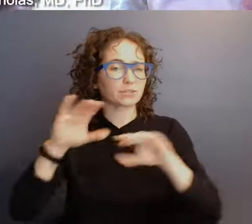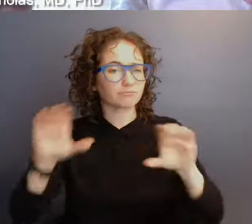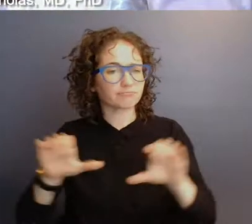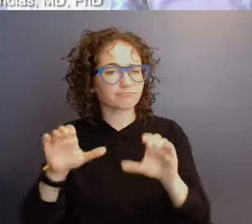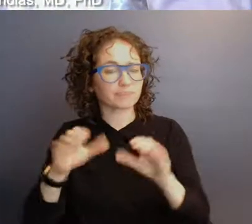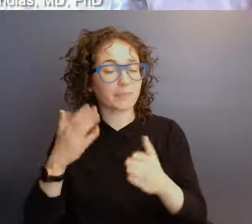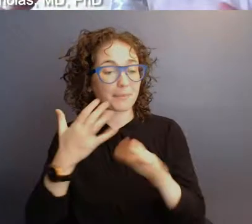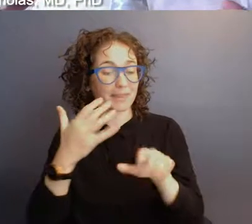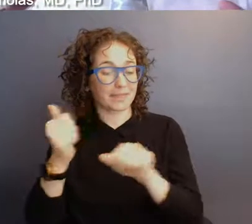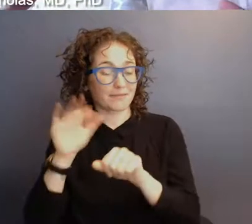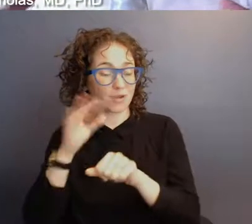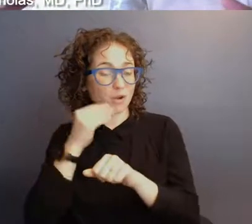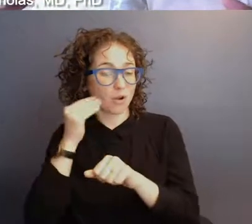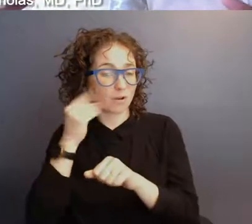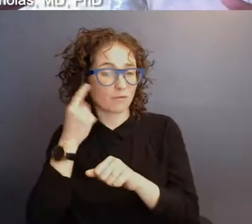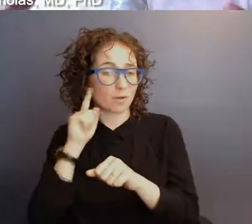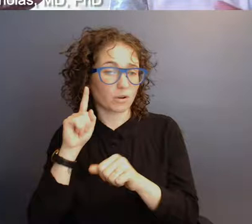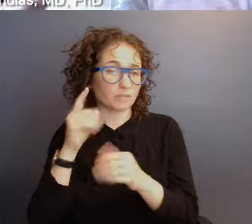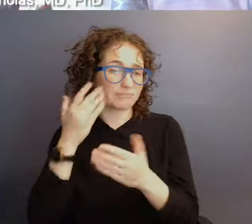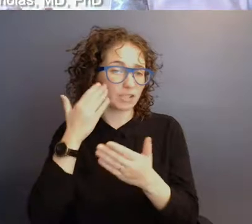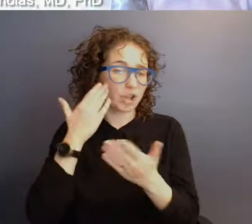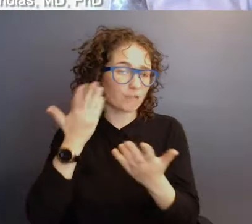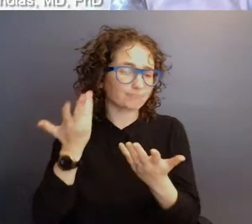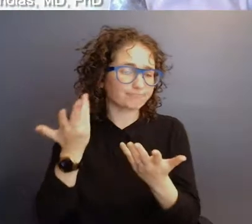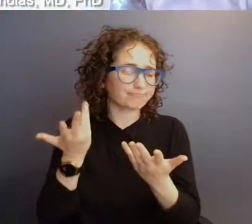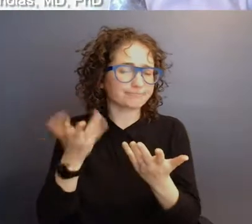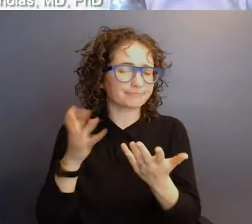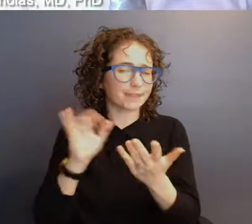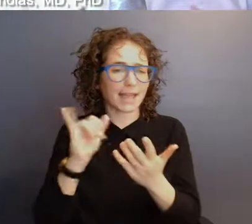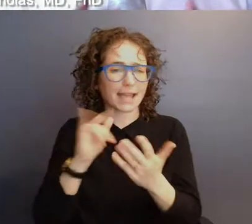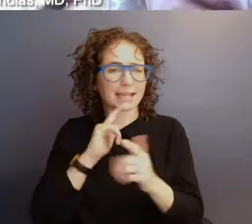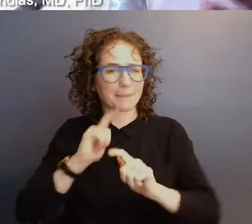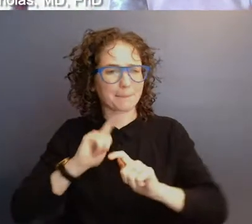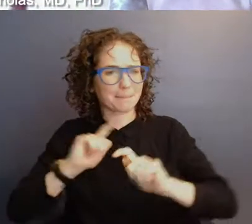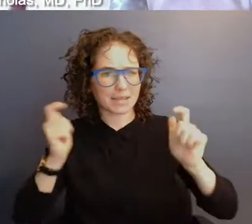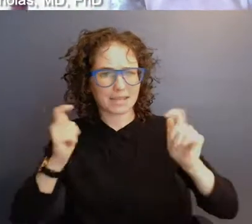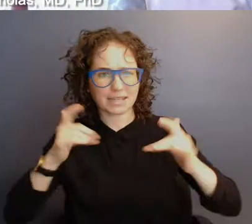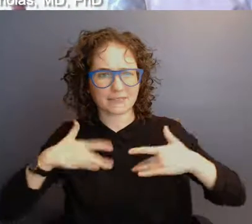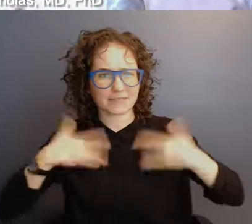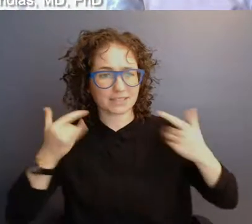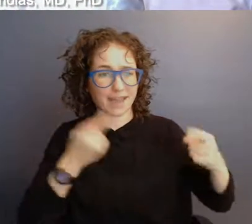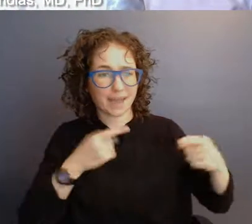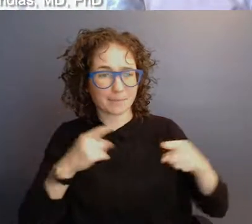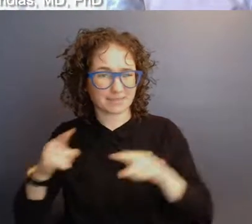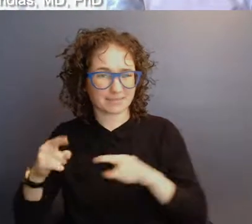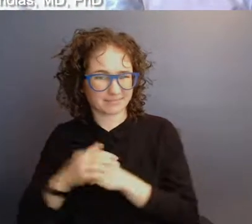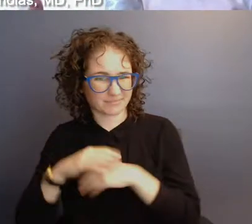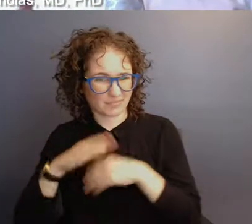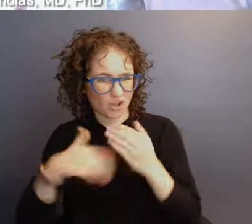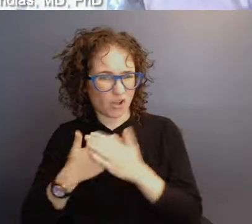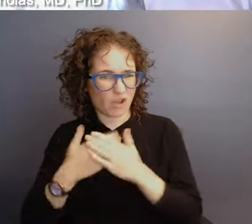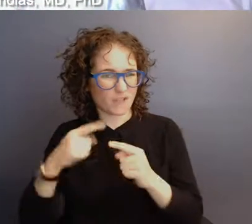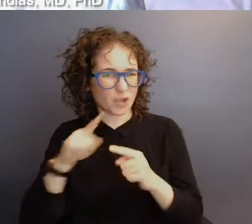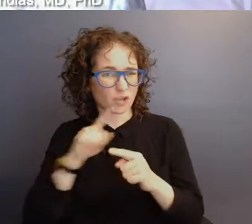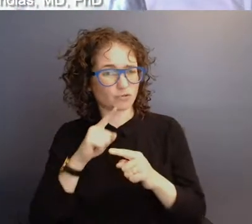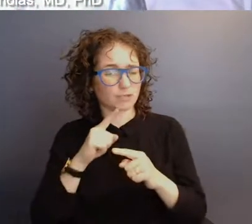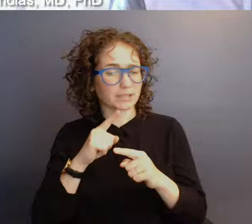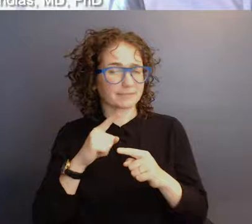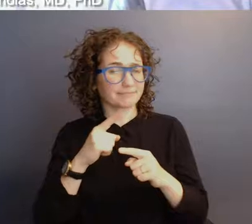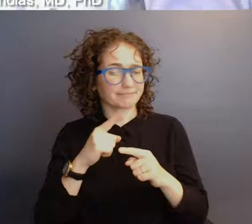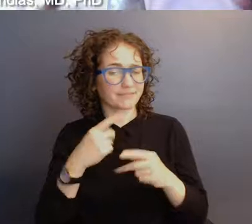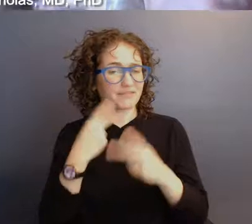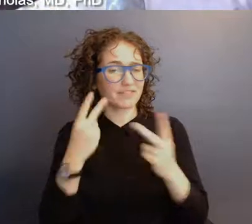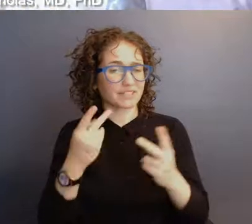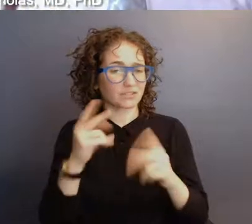their home for around big signature events. All of those elective visits to the hospital were suspended for several